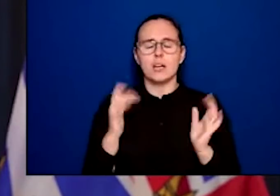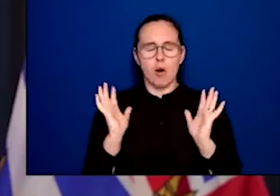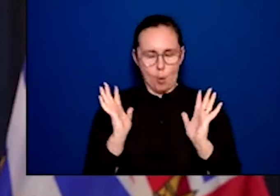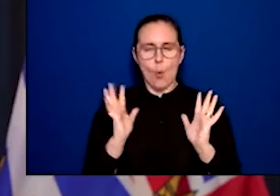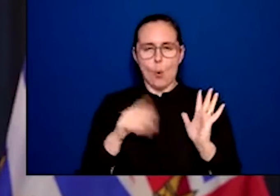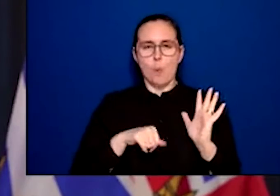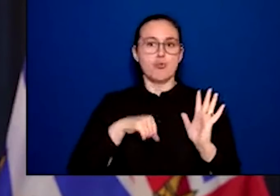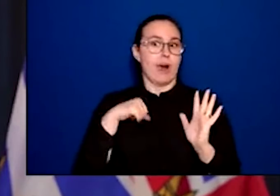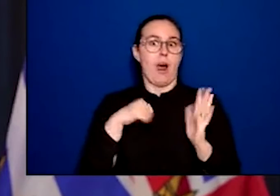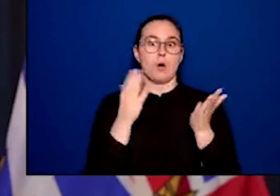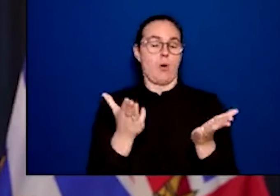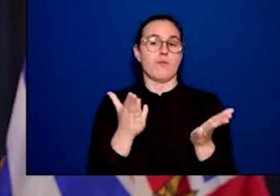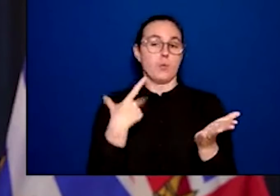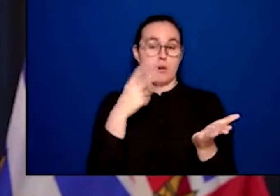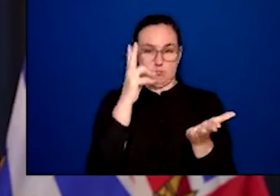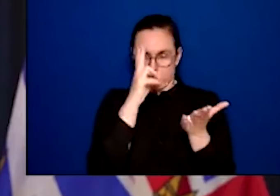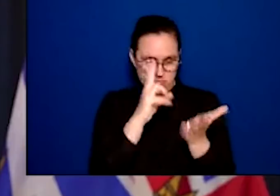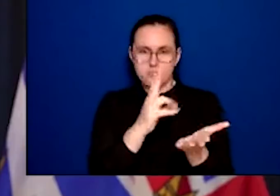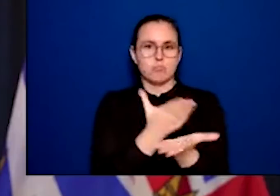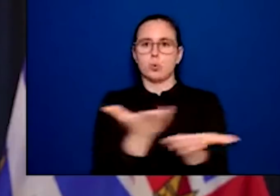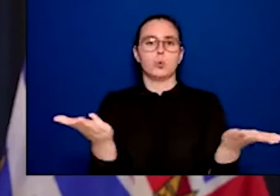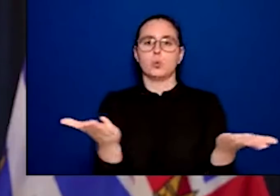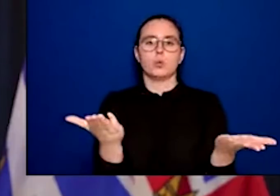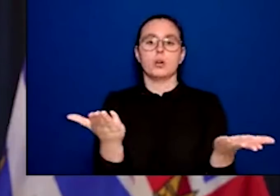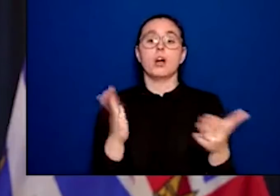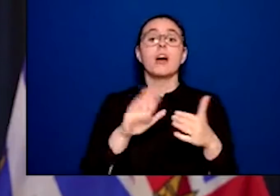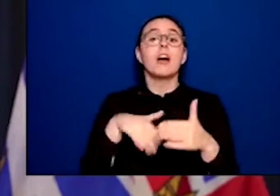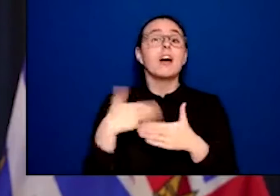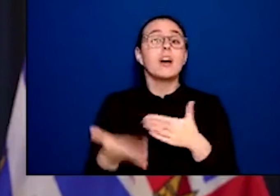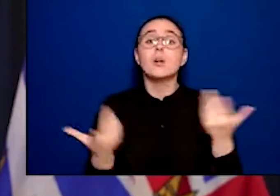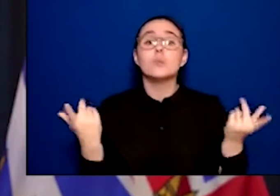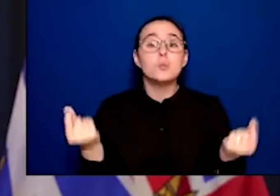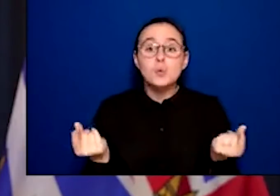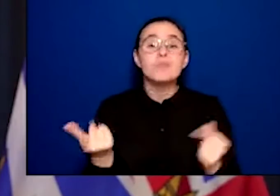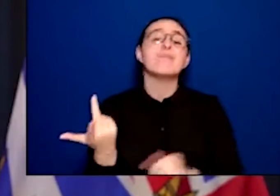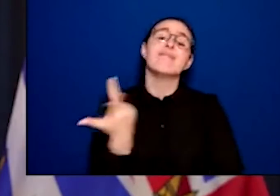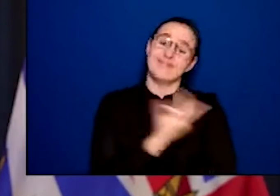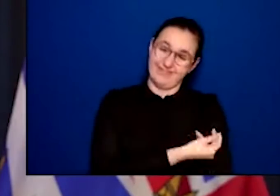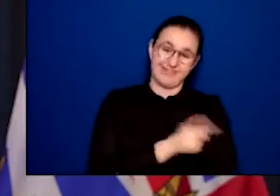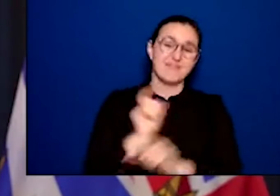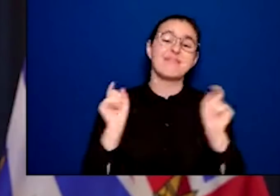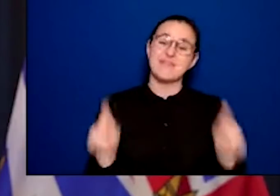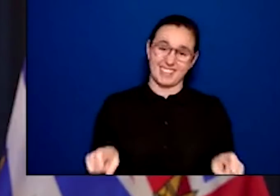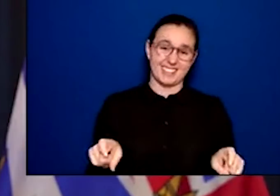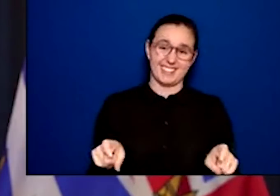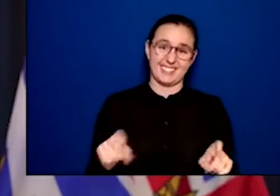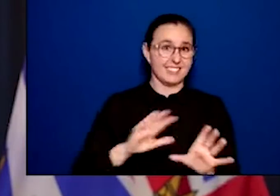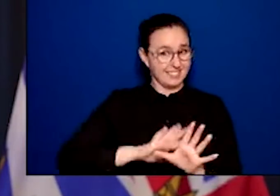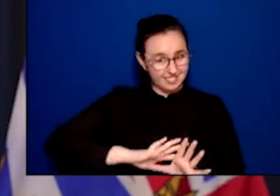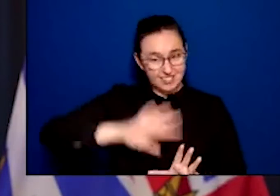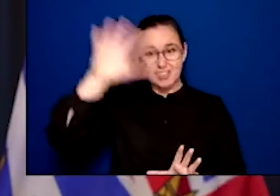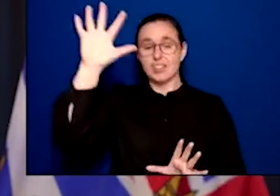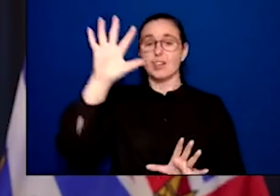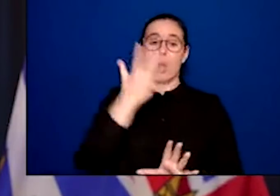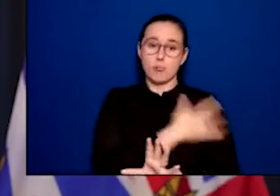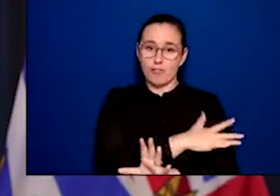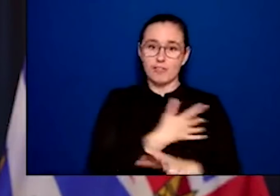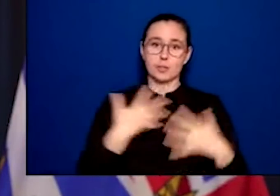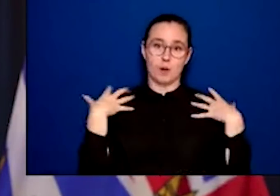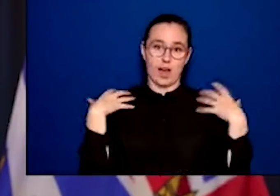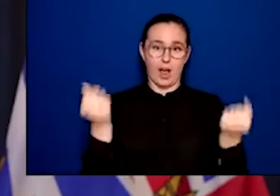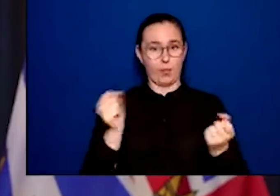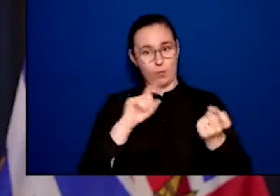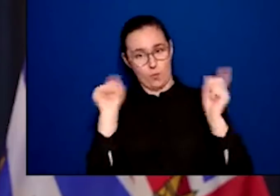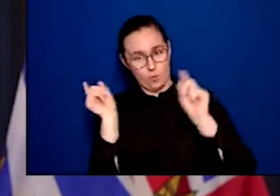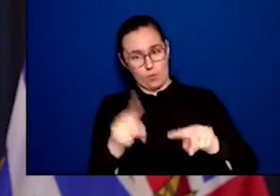journey. It's a provincial health order to get vaccinated. And so if there are people who are currently